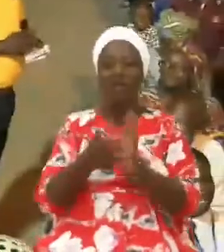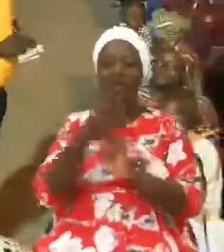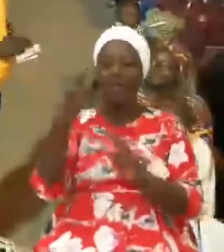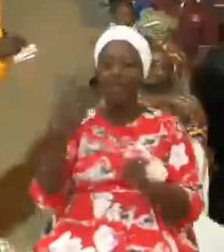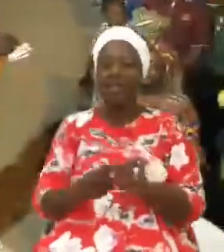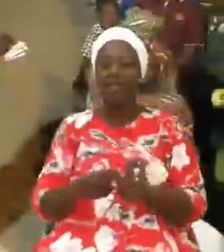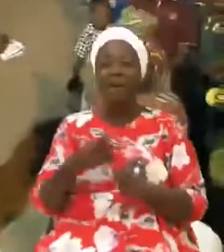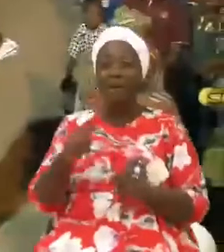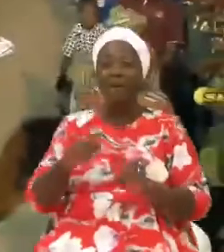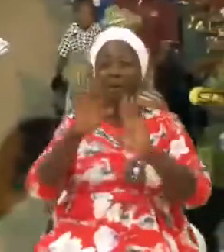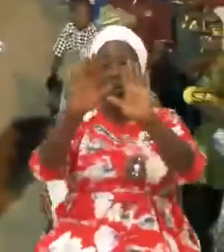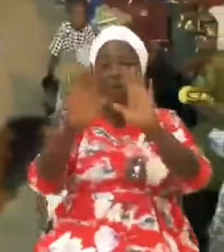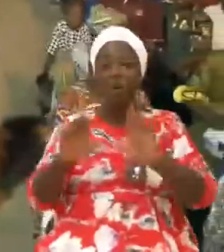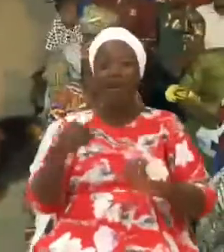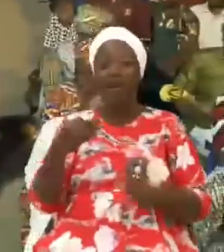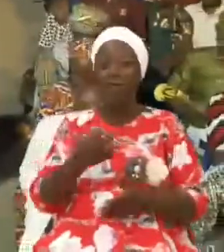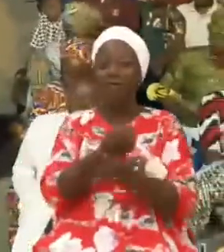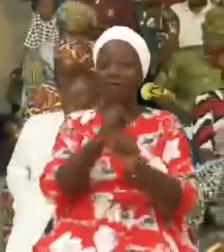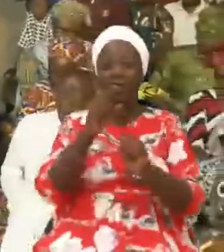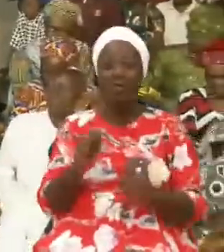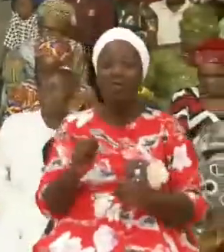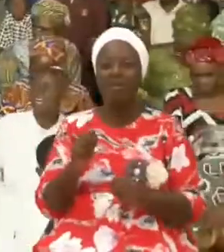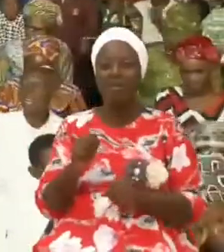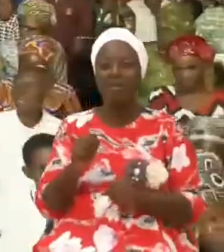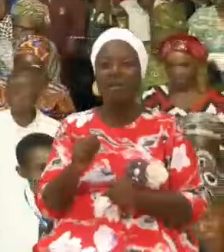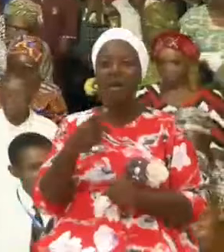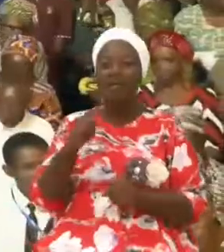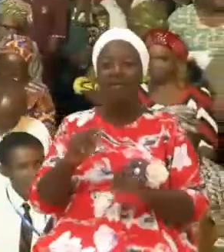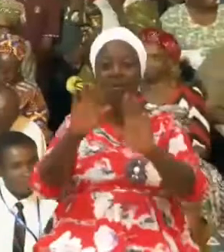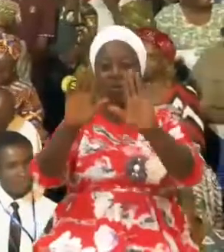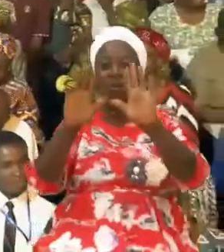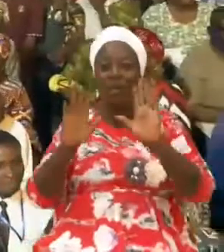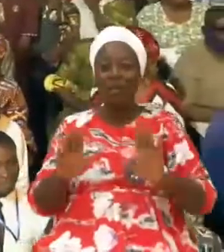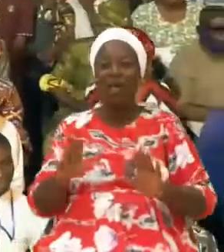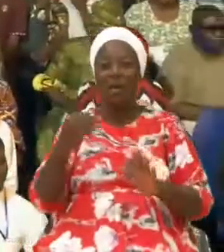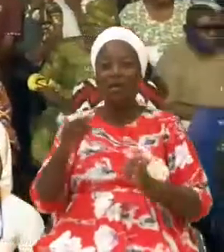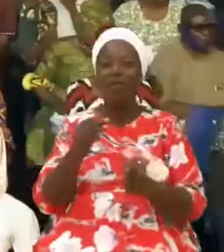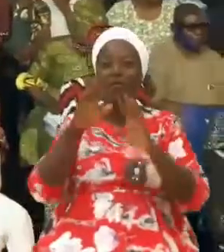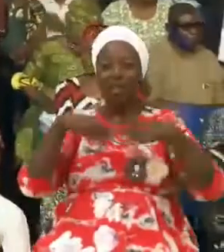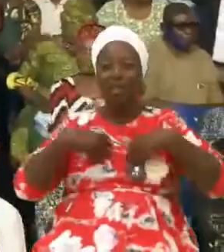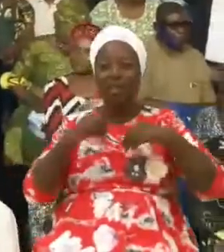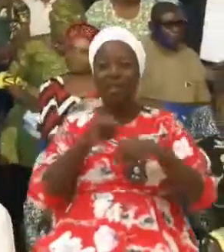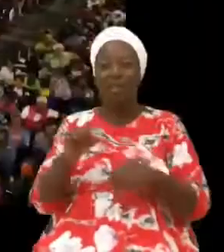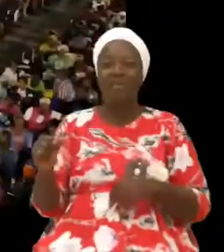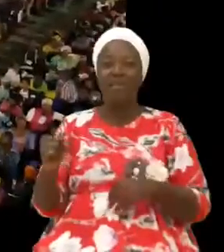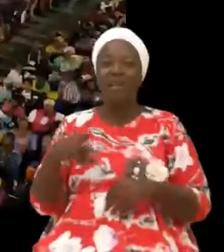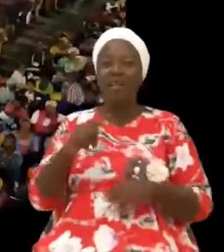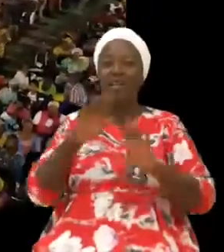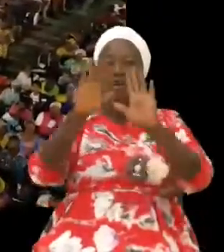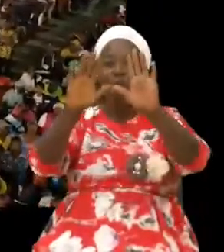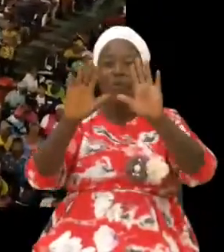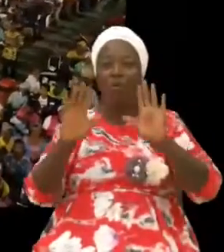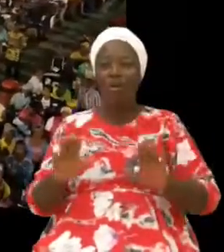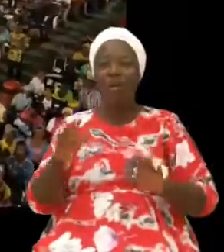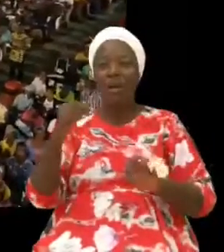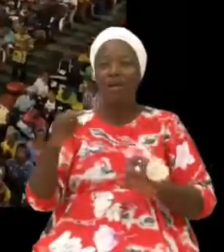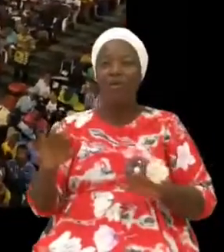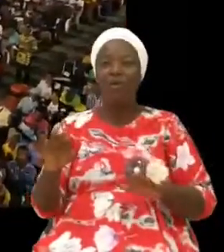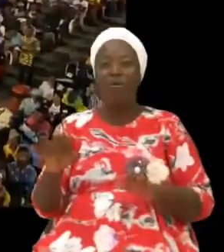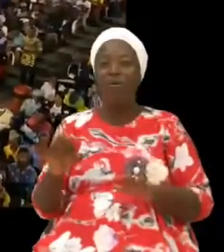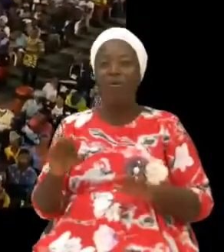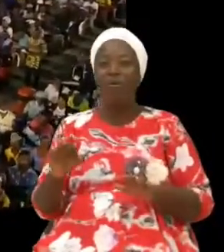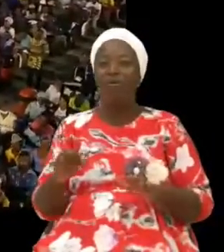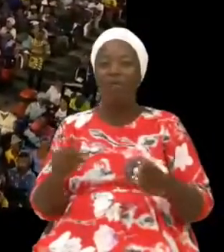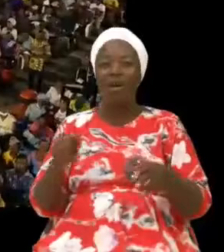Wonders. Wonders will come your way. The wonder of salvation. The wonder of